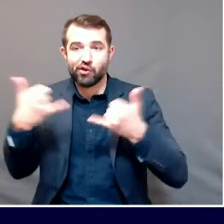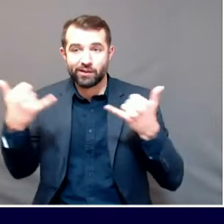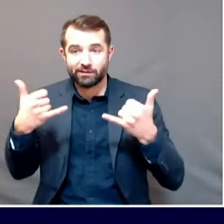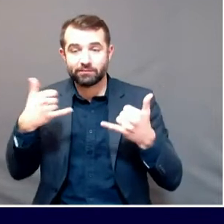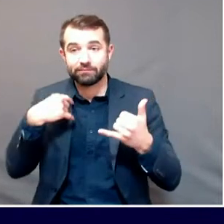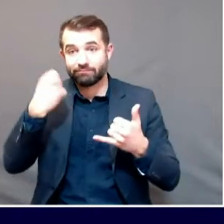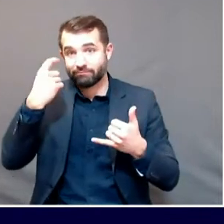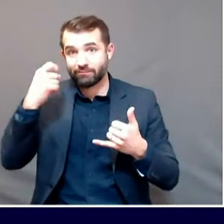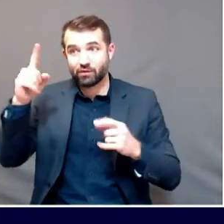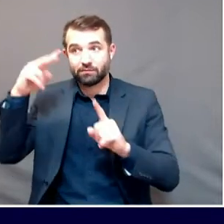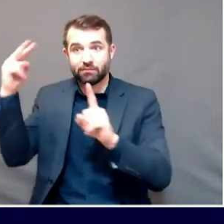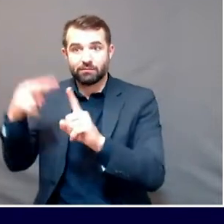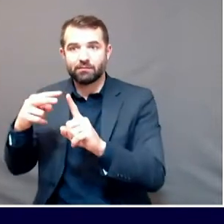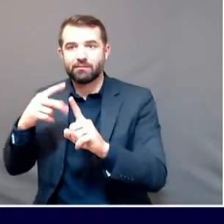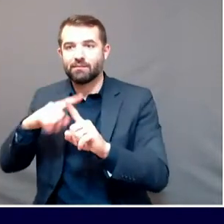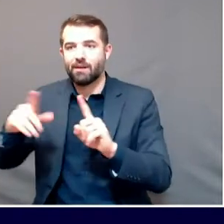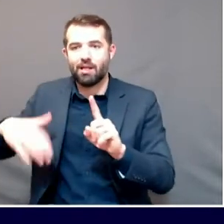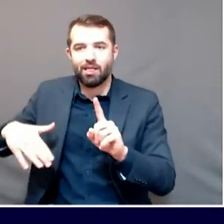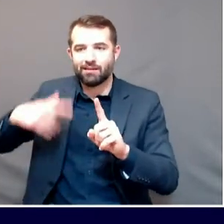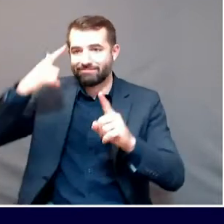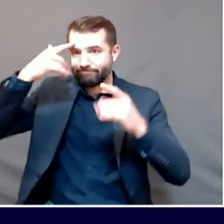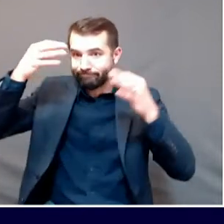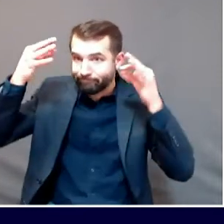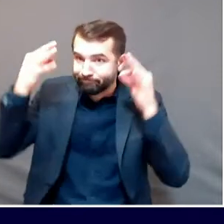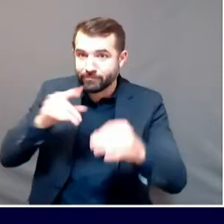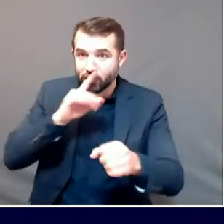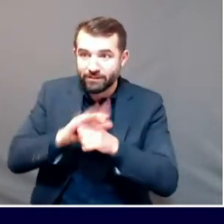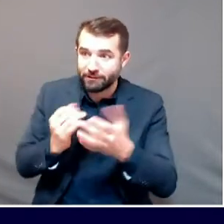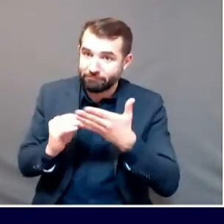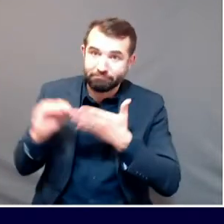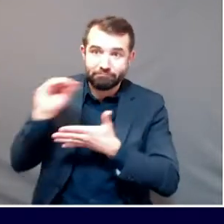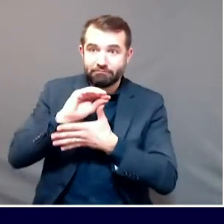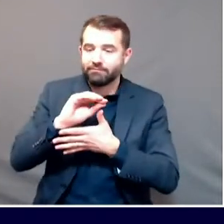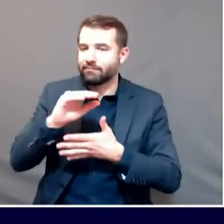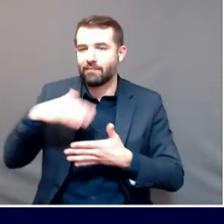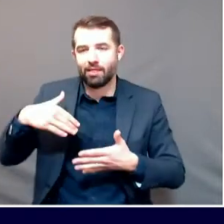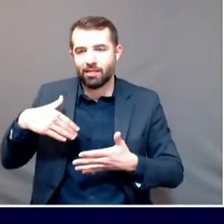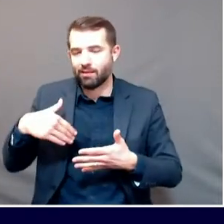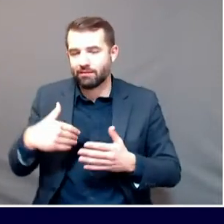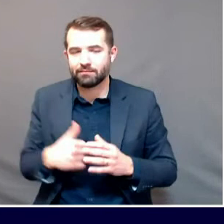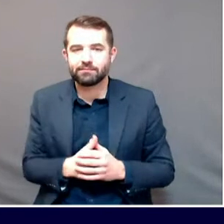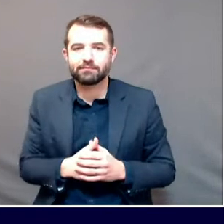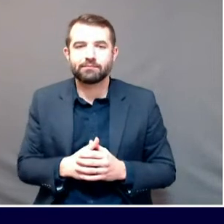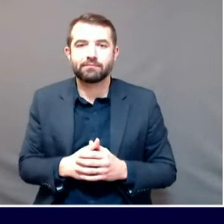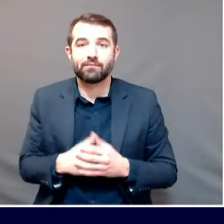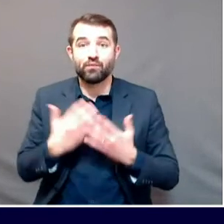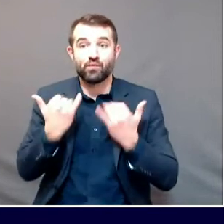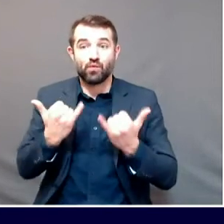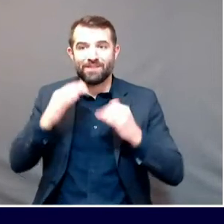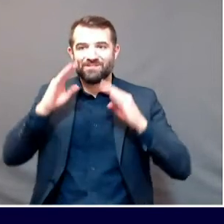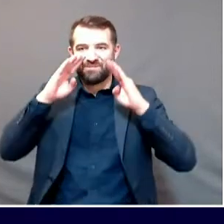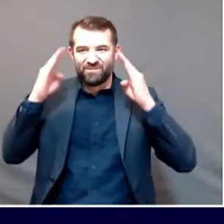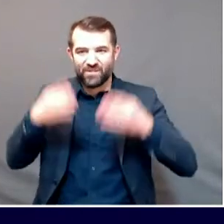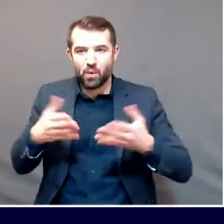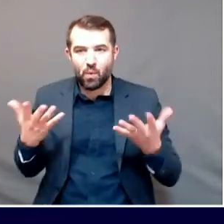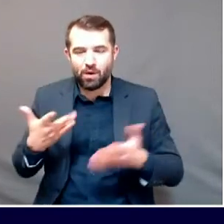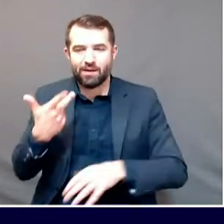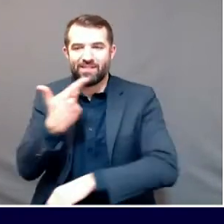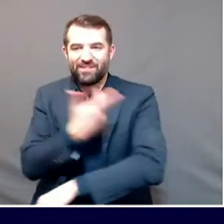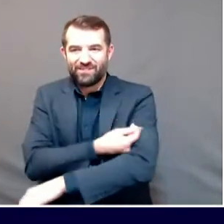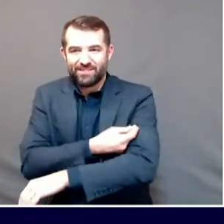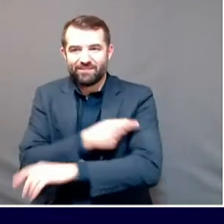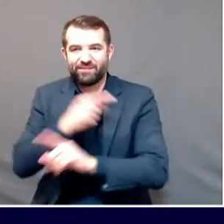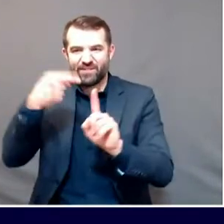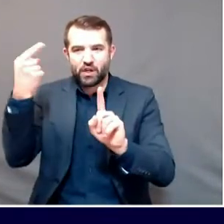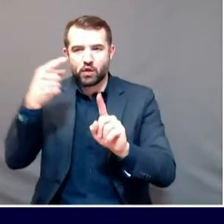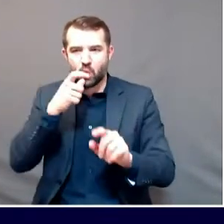made. And right now, Allison, we are just laser focused on getting vaccine out to hospitals. That's really where we're spending much